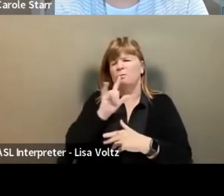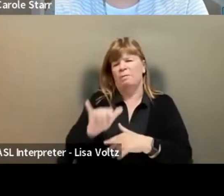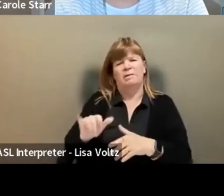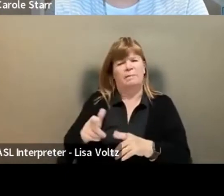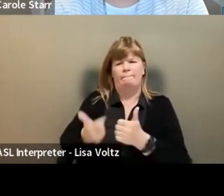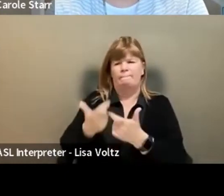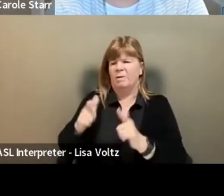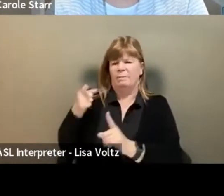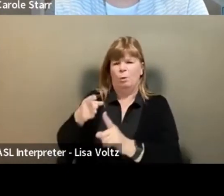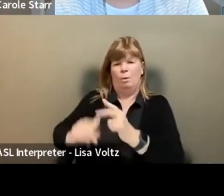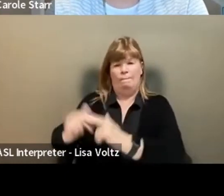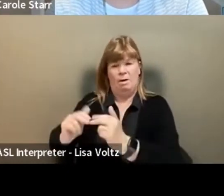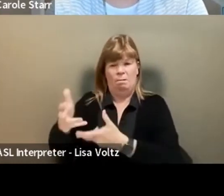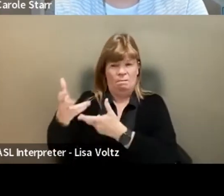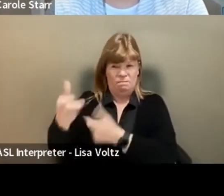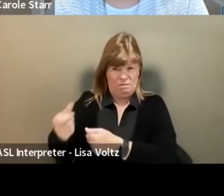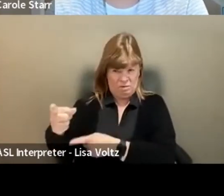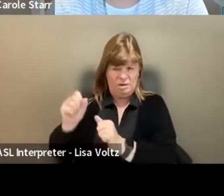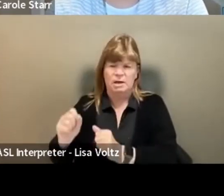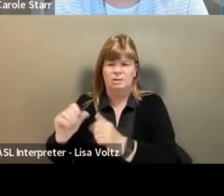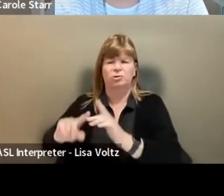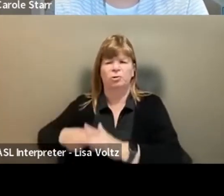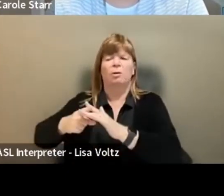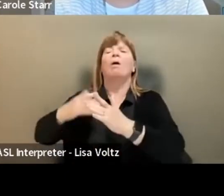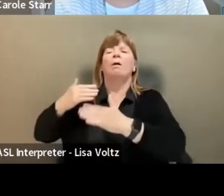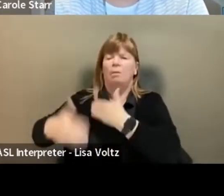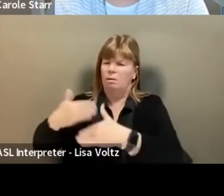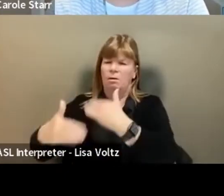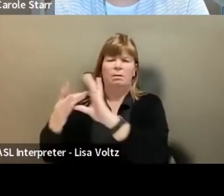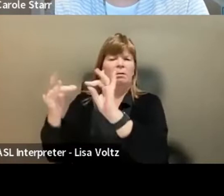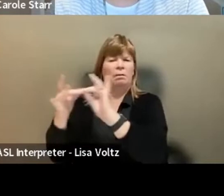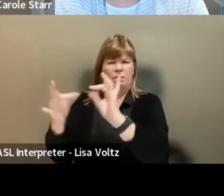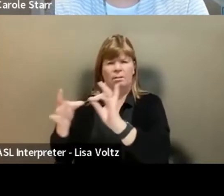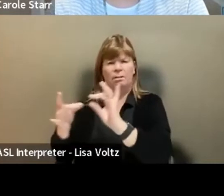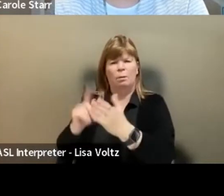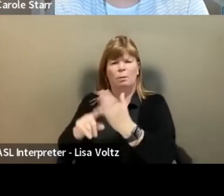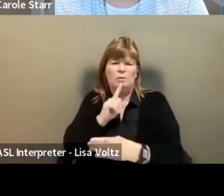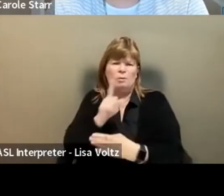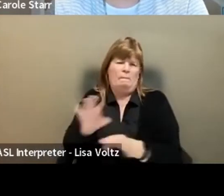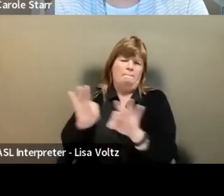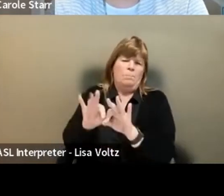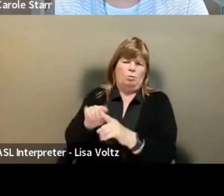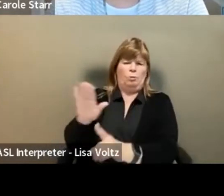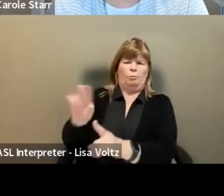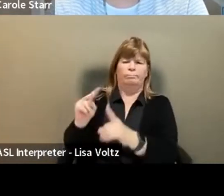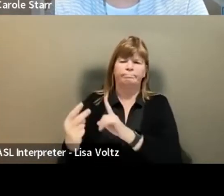one of the big points, is to build their self-confidence so they can speak up and talk about what what's really important to them.